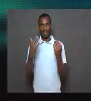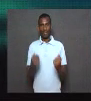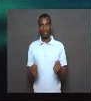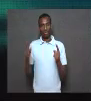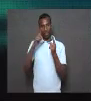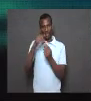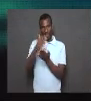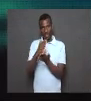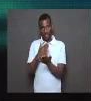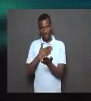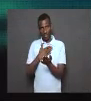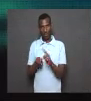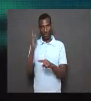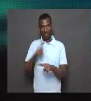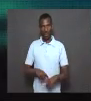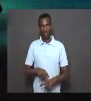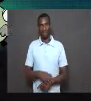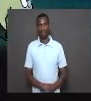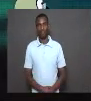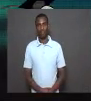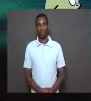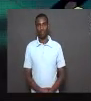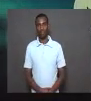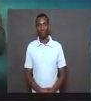Let's get back to our lesson.